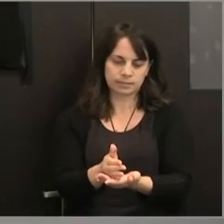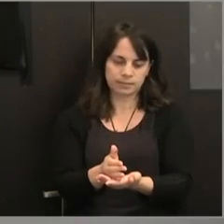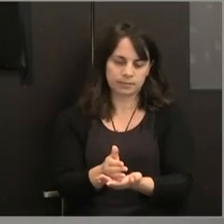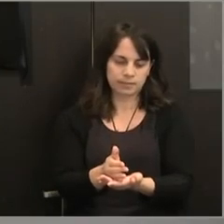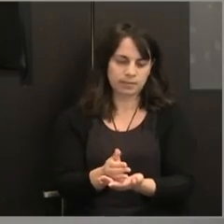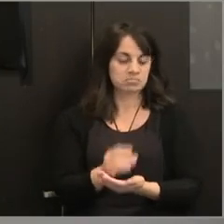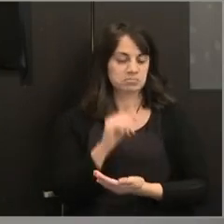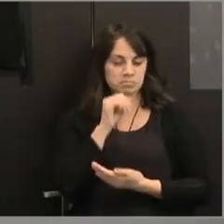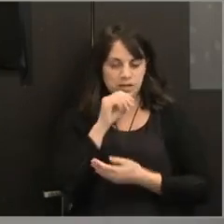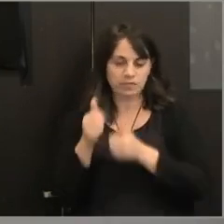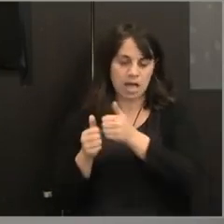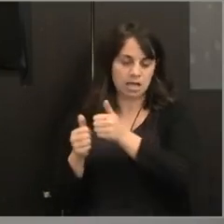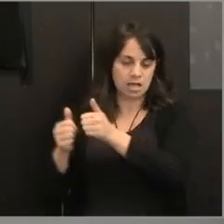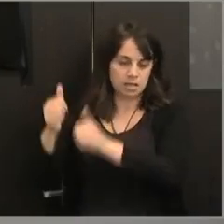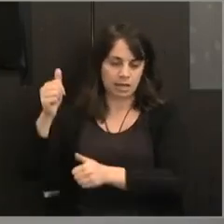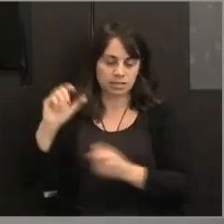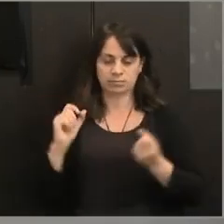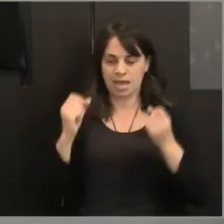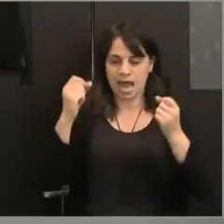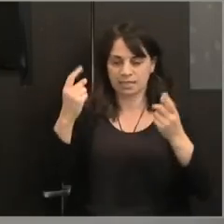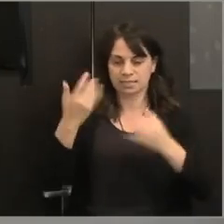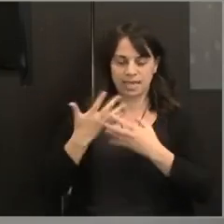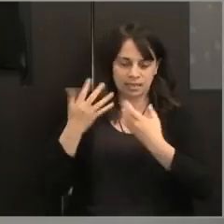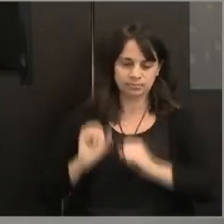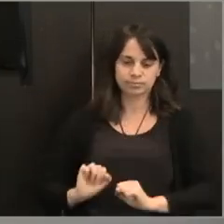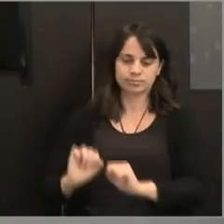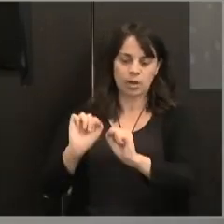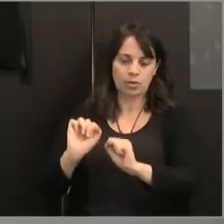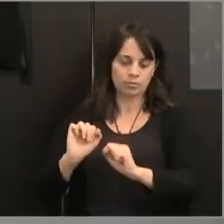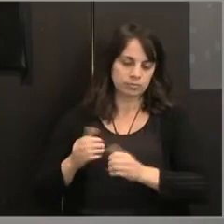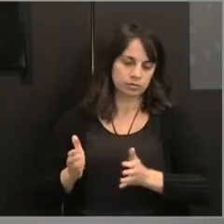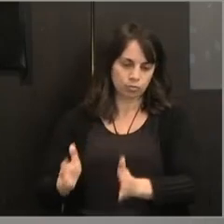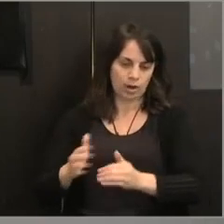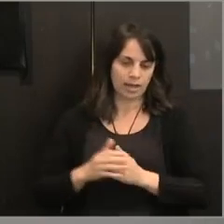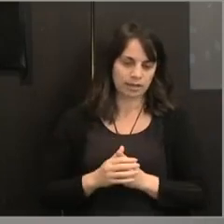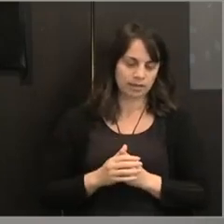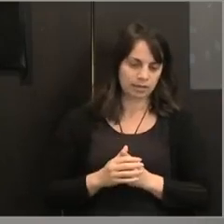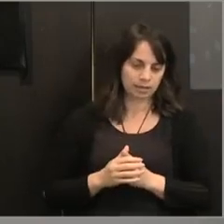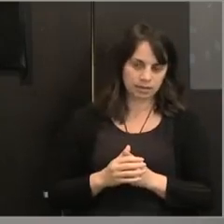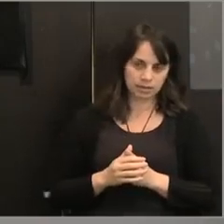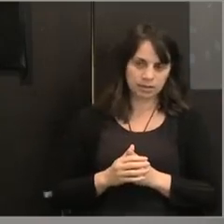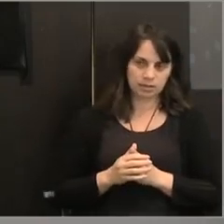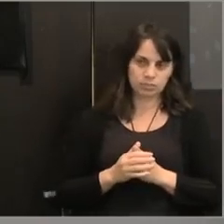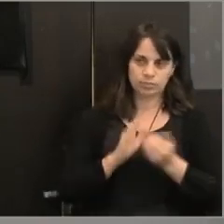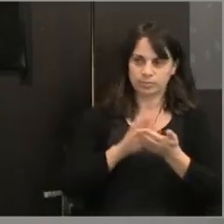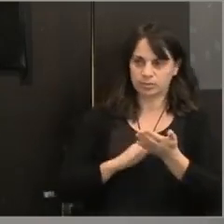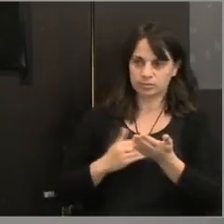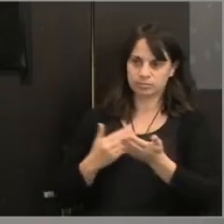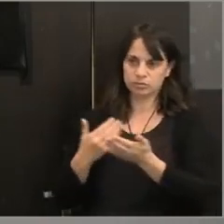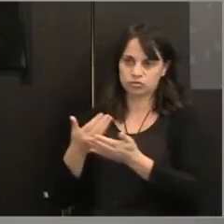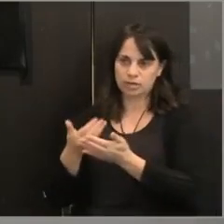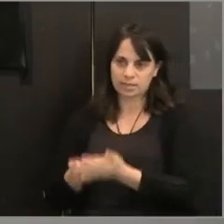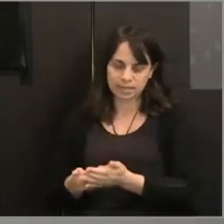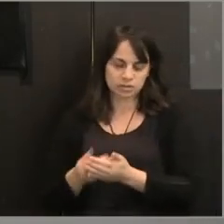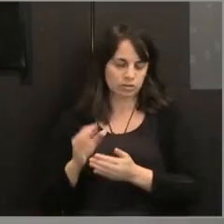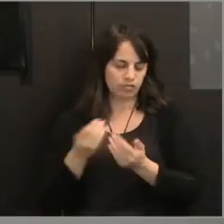whether rangatira understood sovereignty, a preoccupation of many Pākehā historians and jurists,